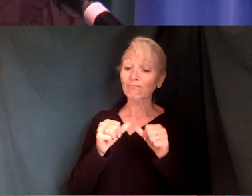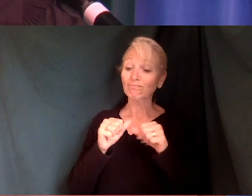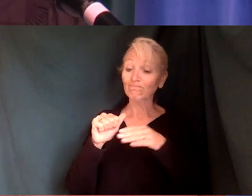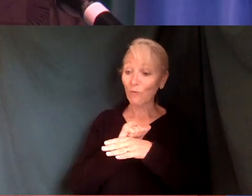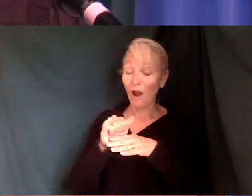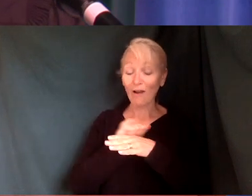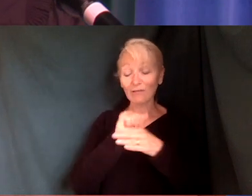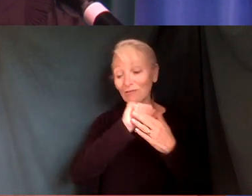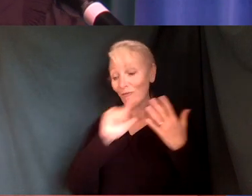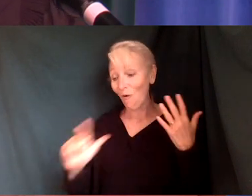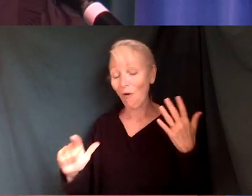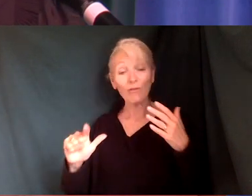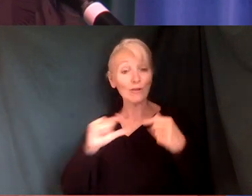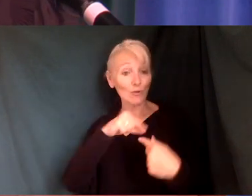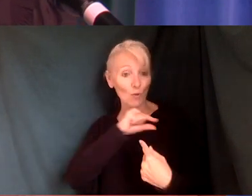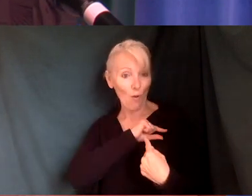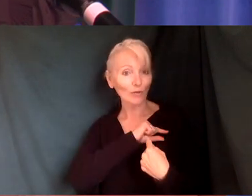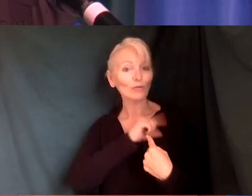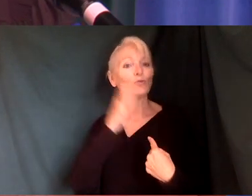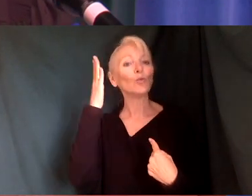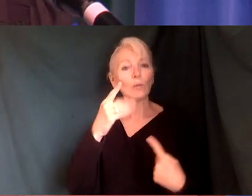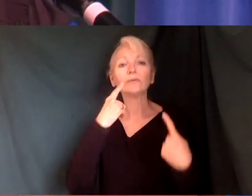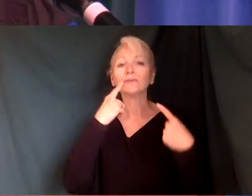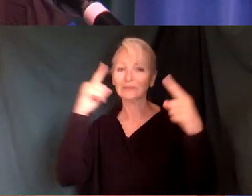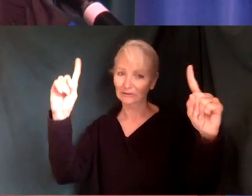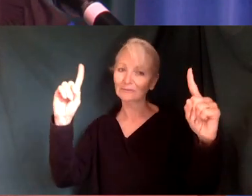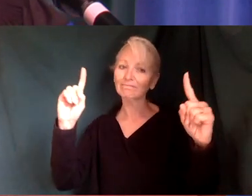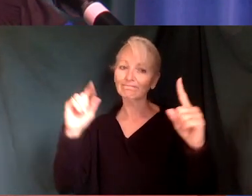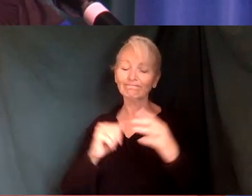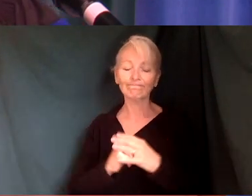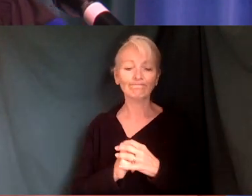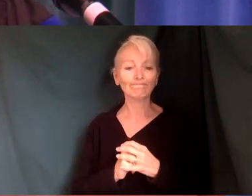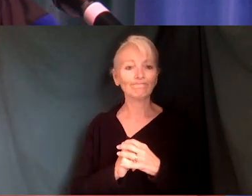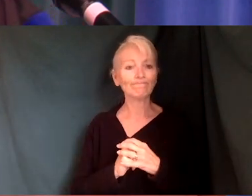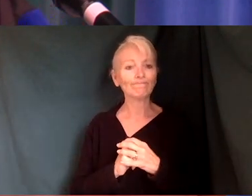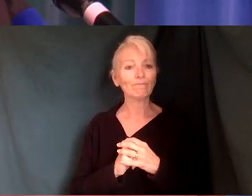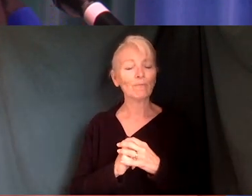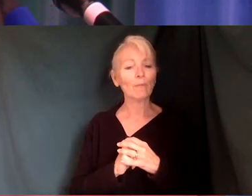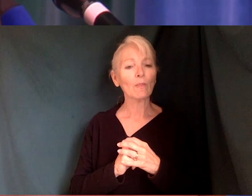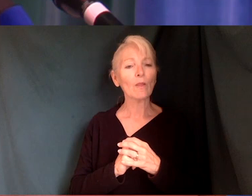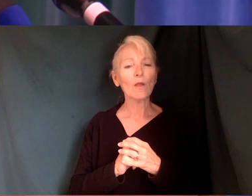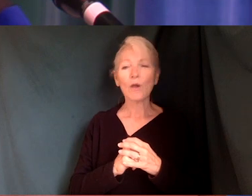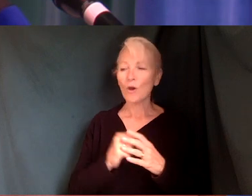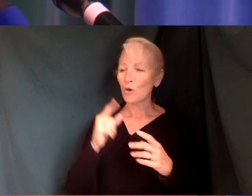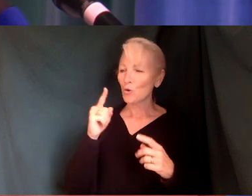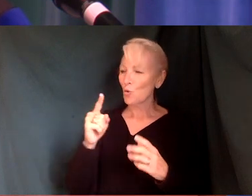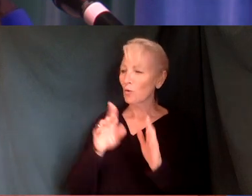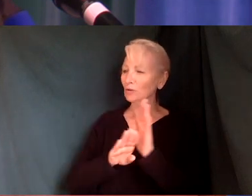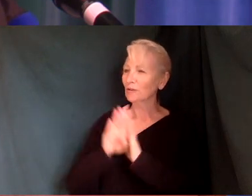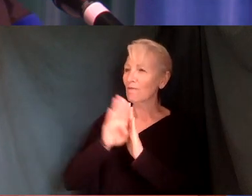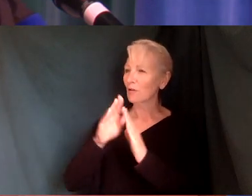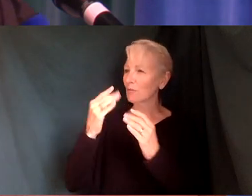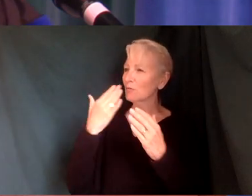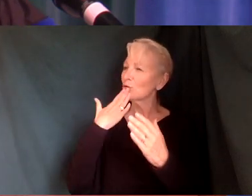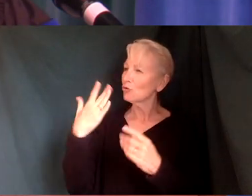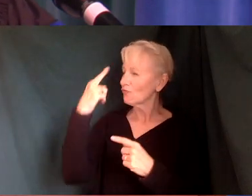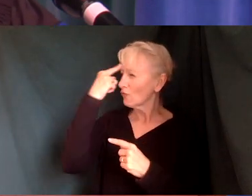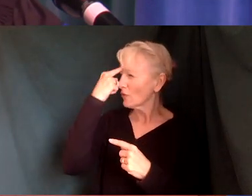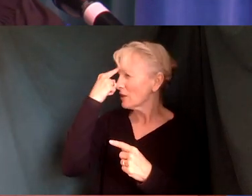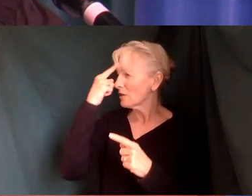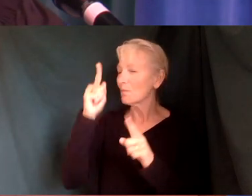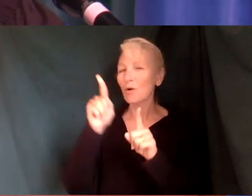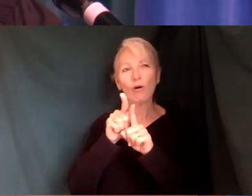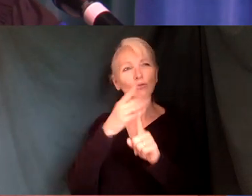qualities, you will continue to succeed with great accomplishment. The development of strong intellectual ability plus